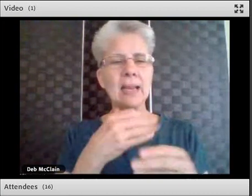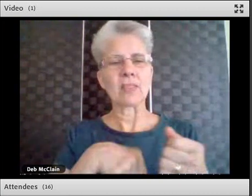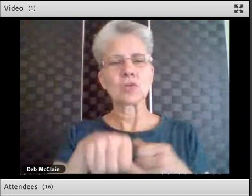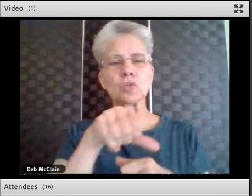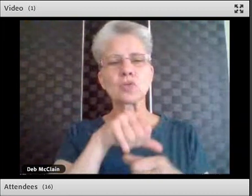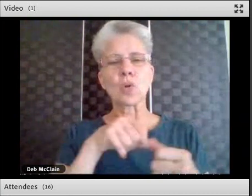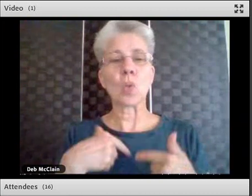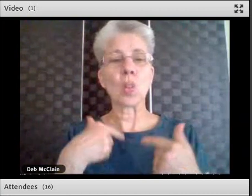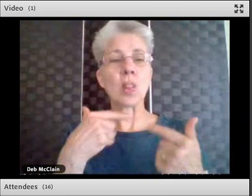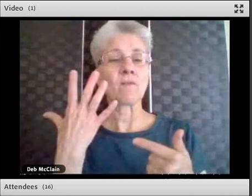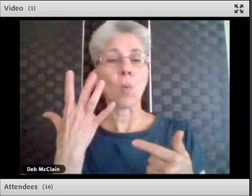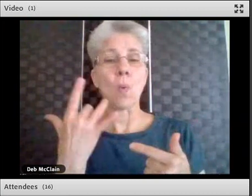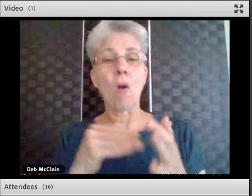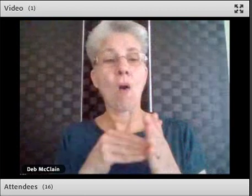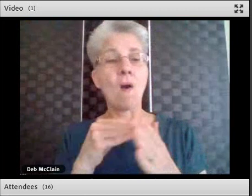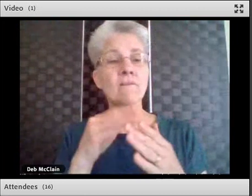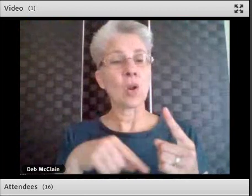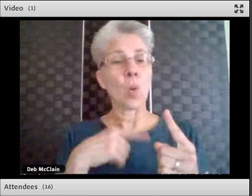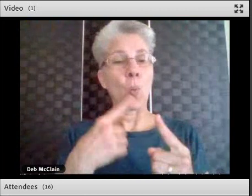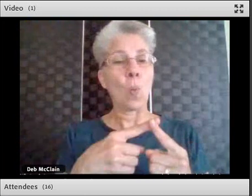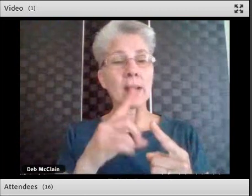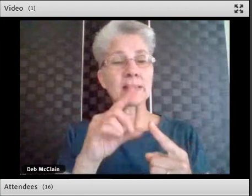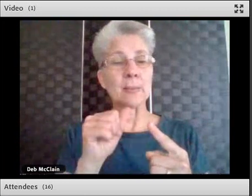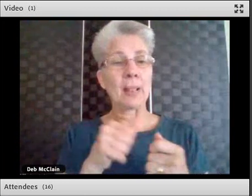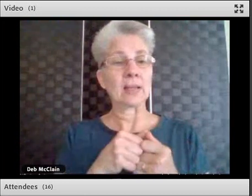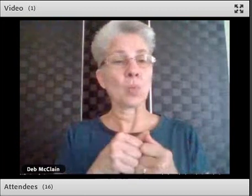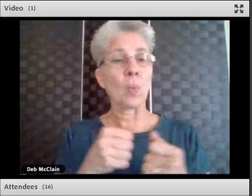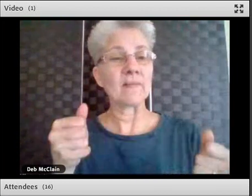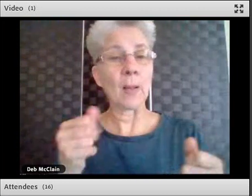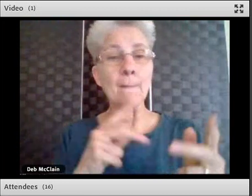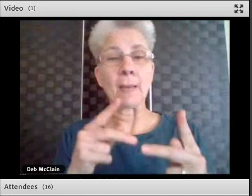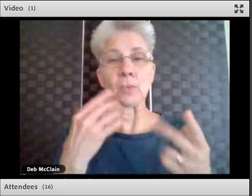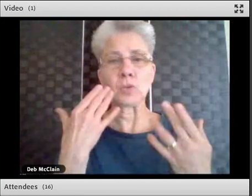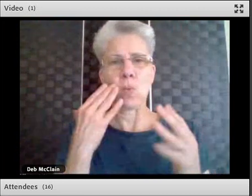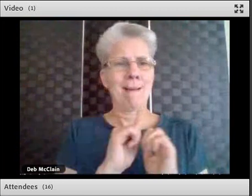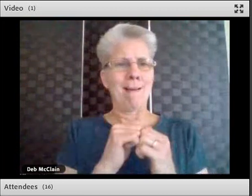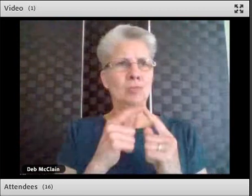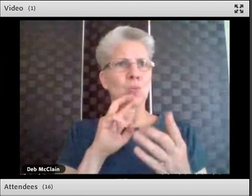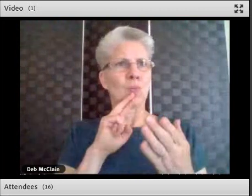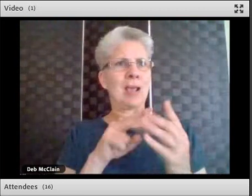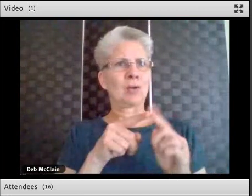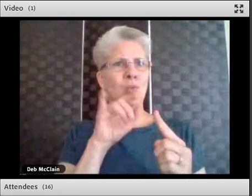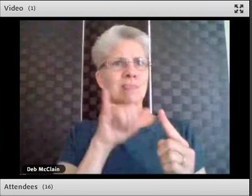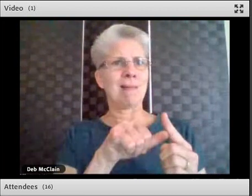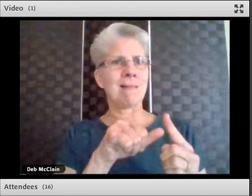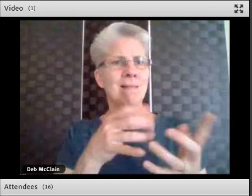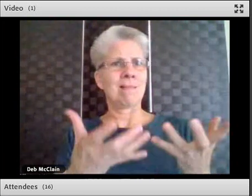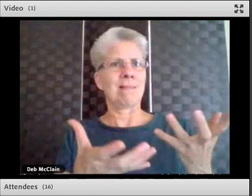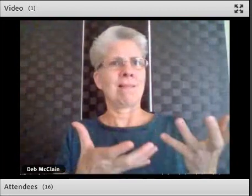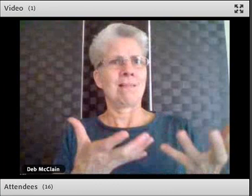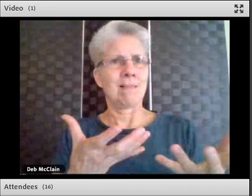lives because often when a disability is revealed, people don't know how to react to that.